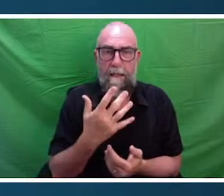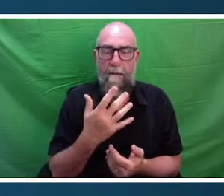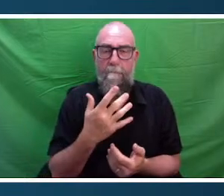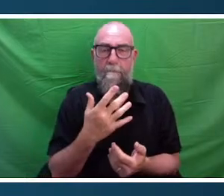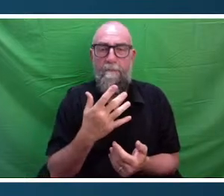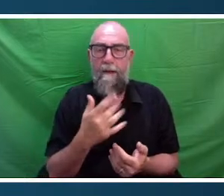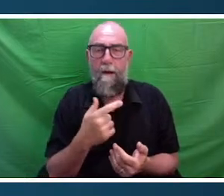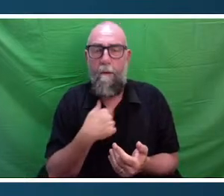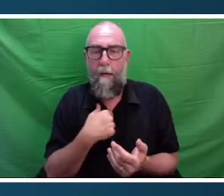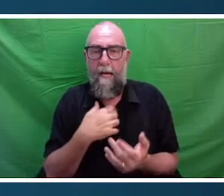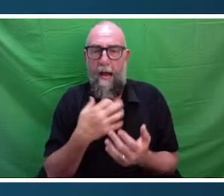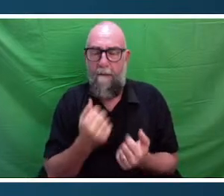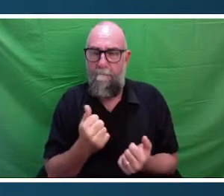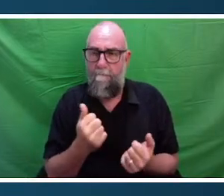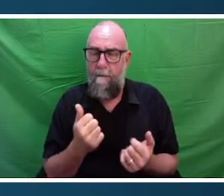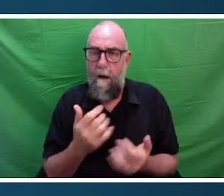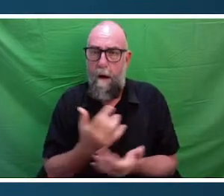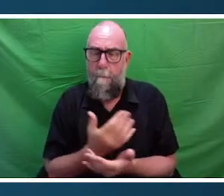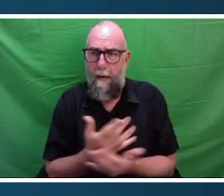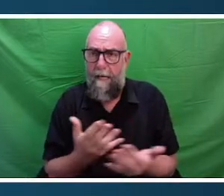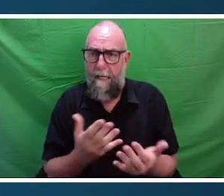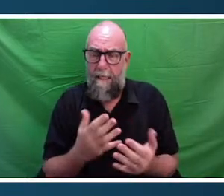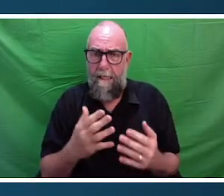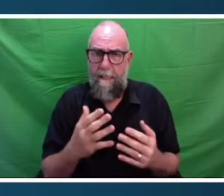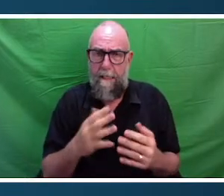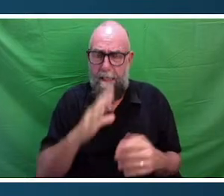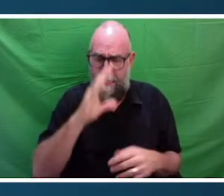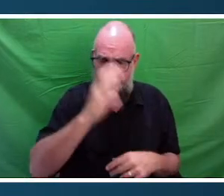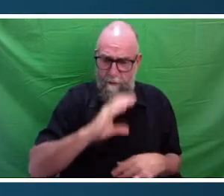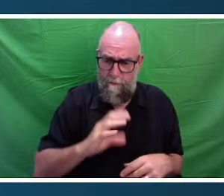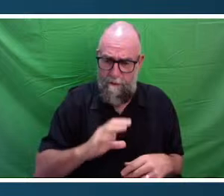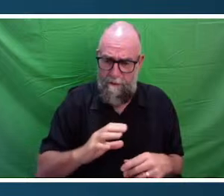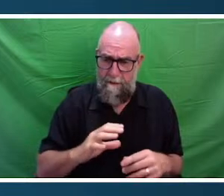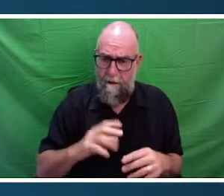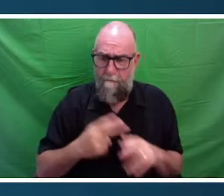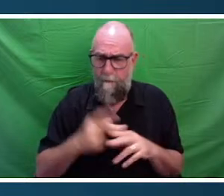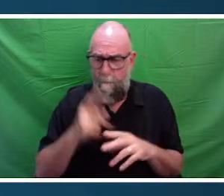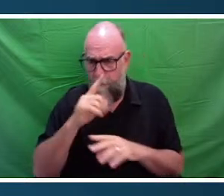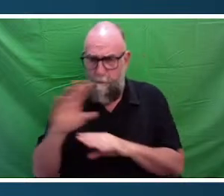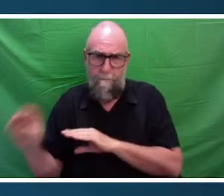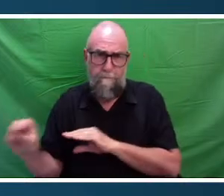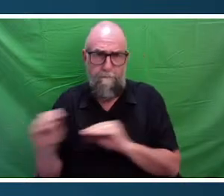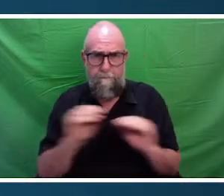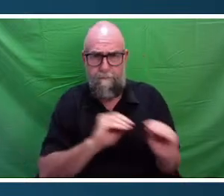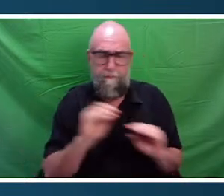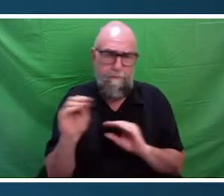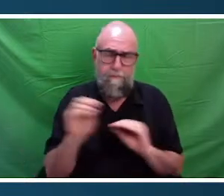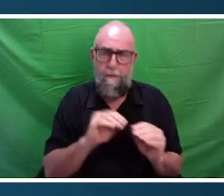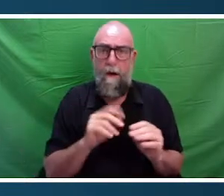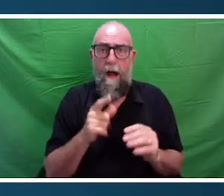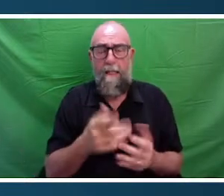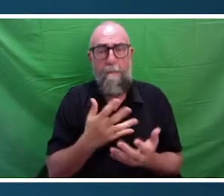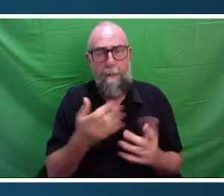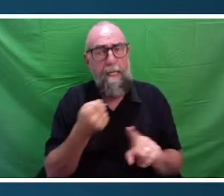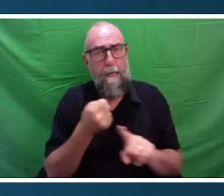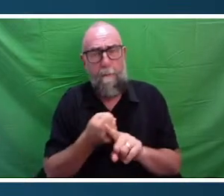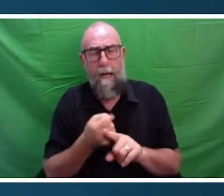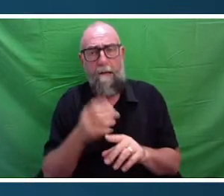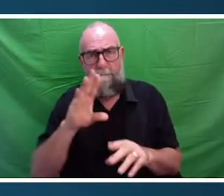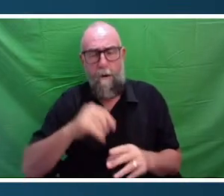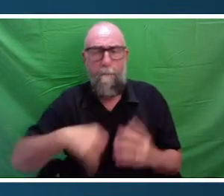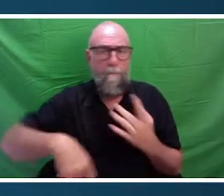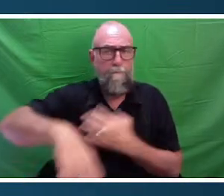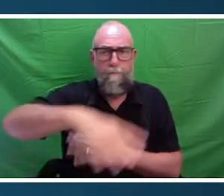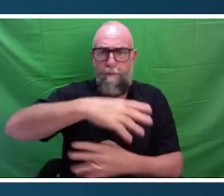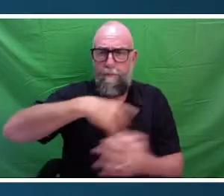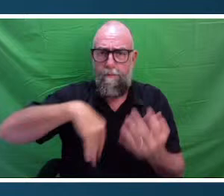immigrant share and accordingly higher incomes along that phase, there is social change and there is transition, and these things do come with costs,